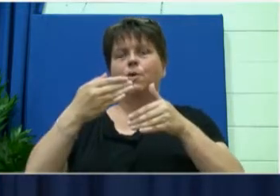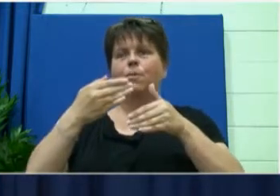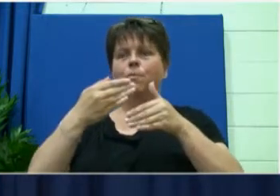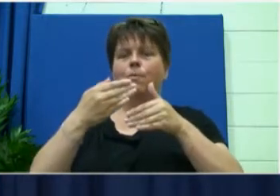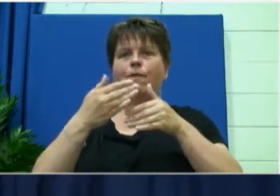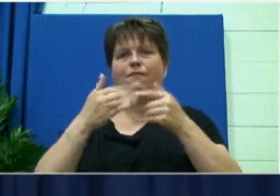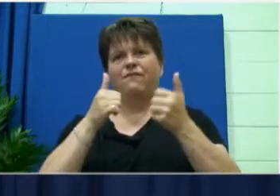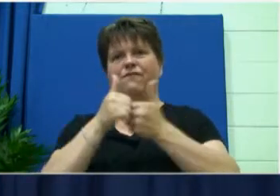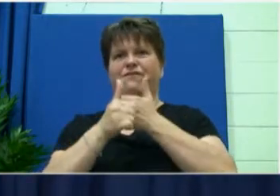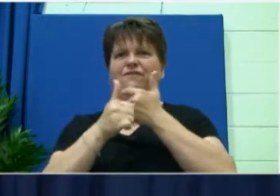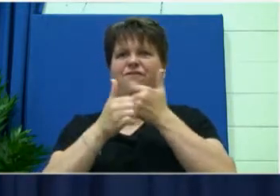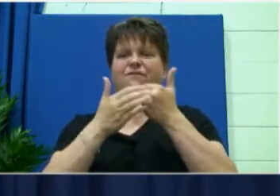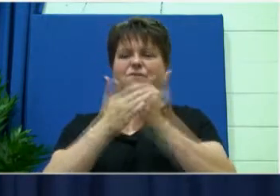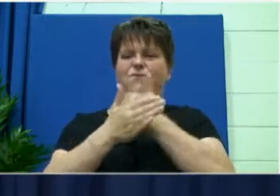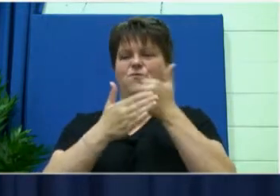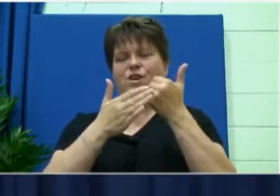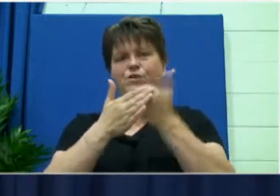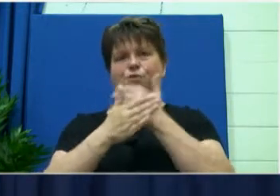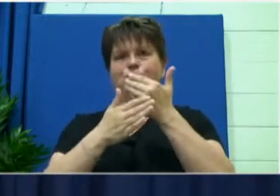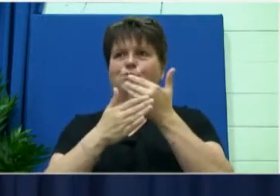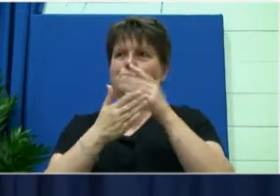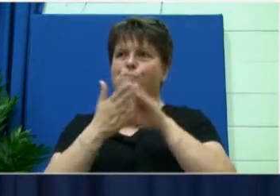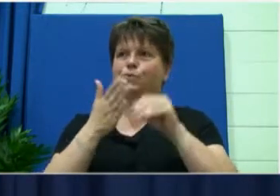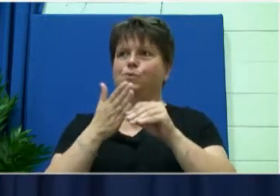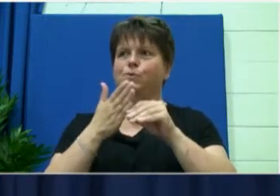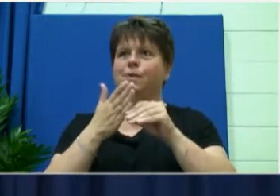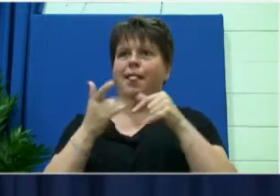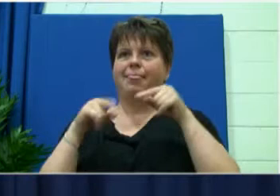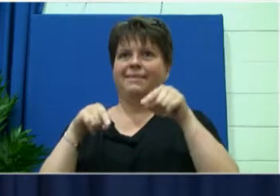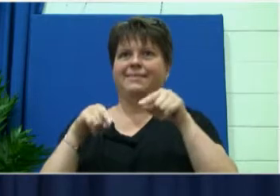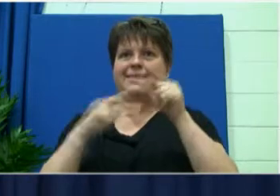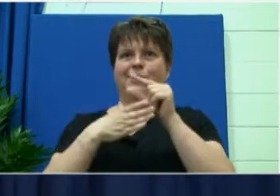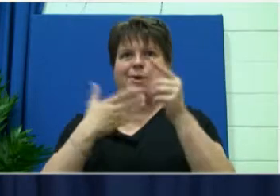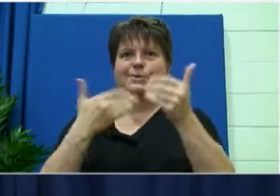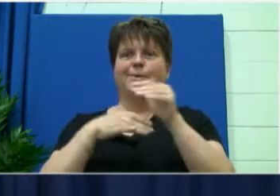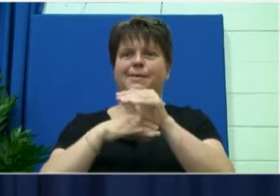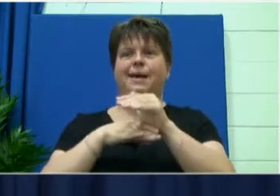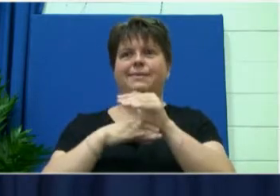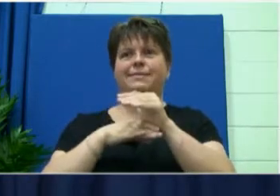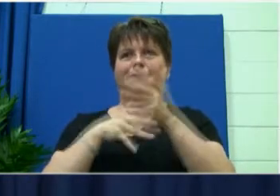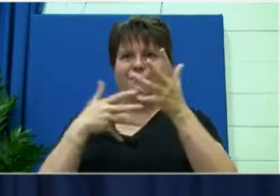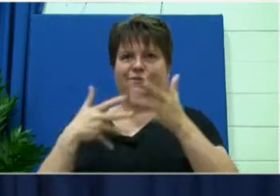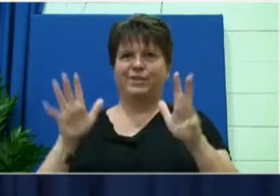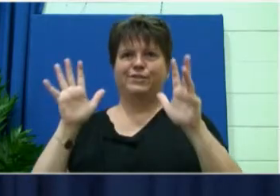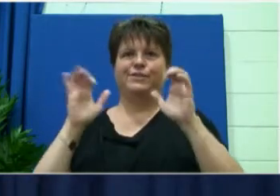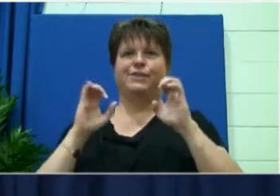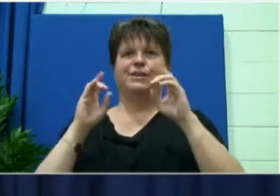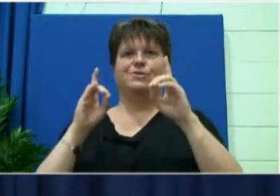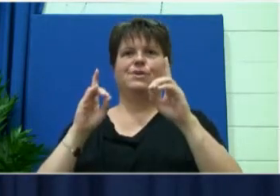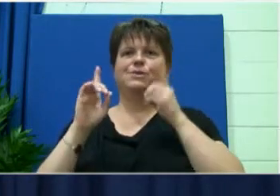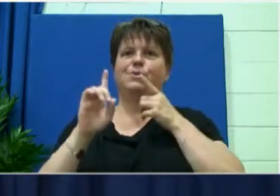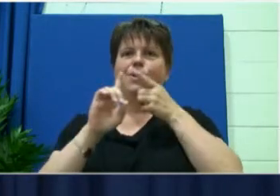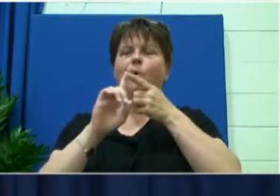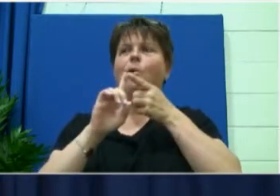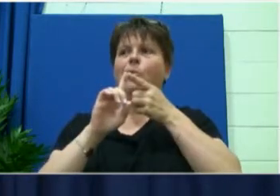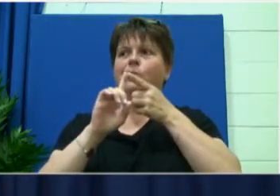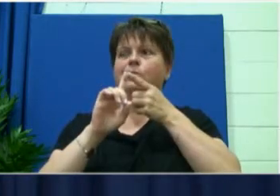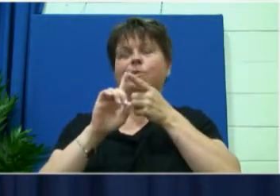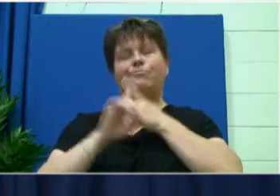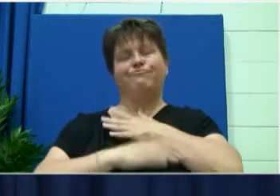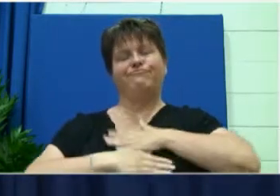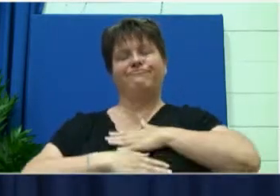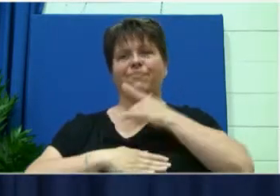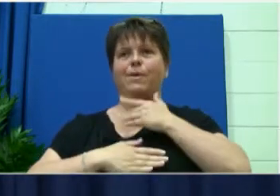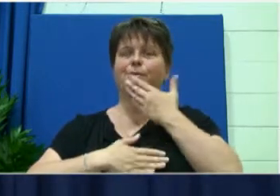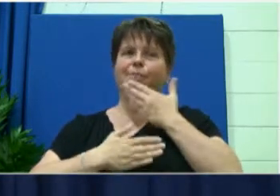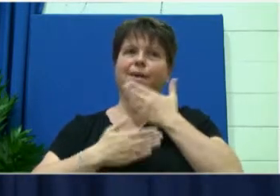nursing class, and then to see them here at graduation on this night as they finish their educational goal. So